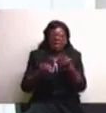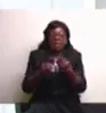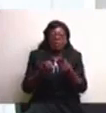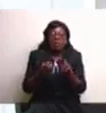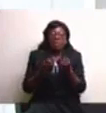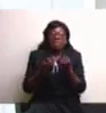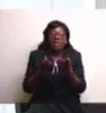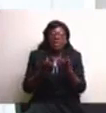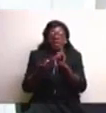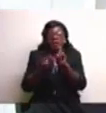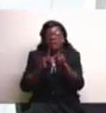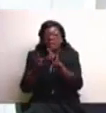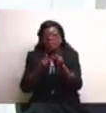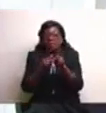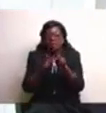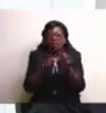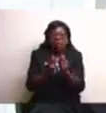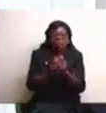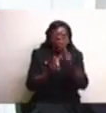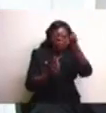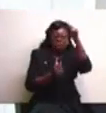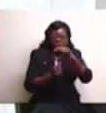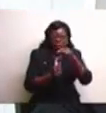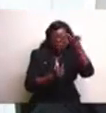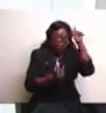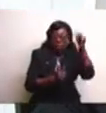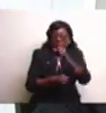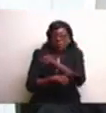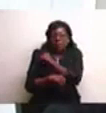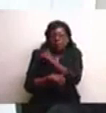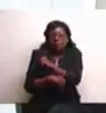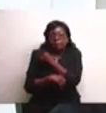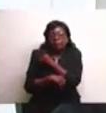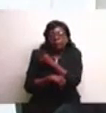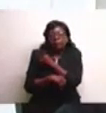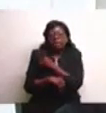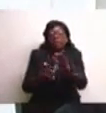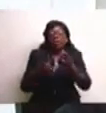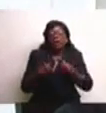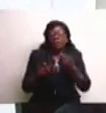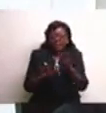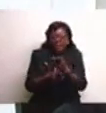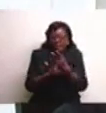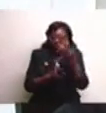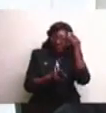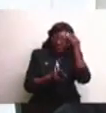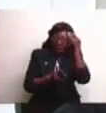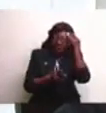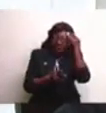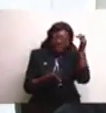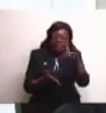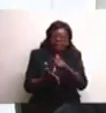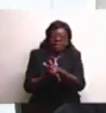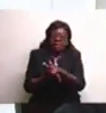many conversations with the Honorable George Smith. And you have to keep in mind, Madam Speaker,